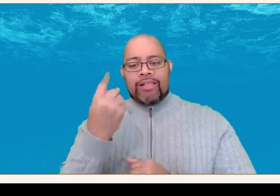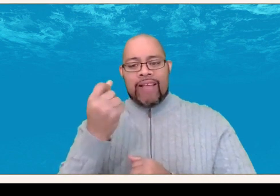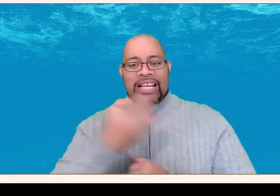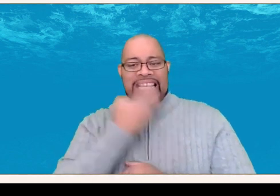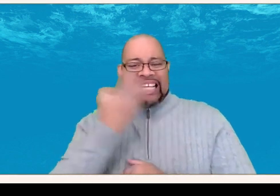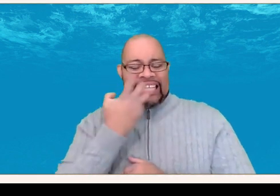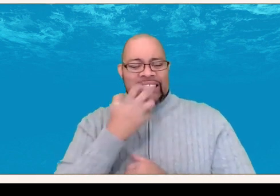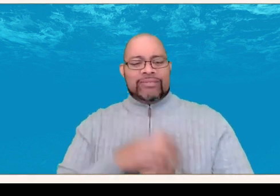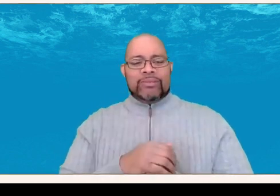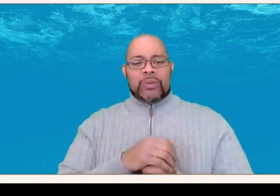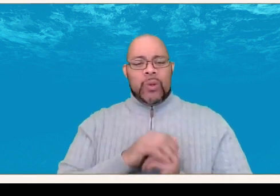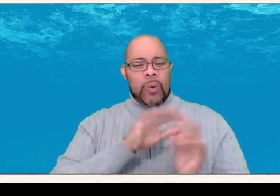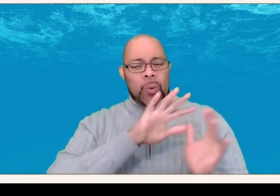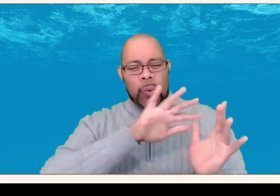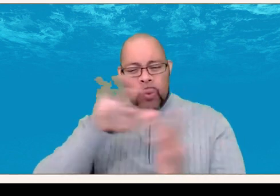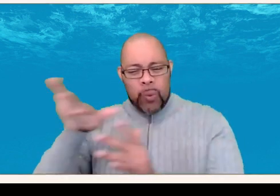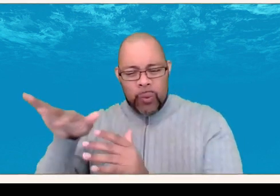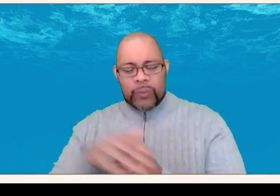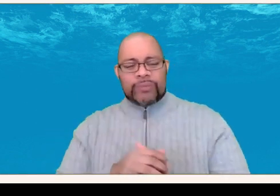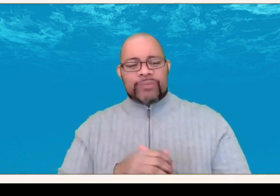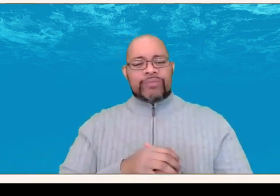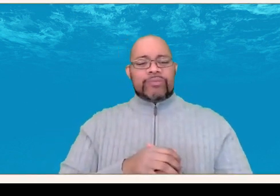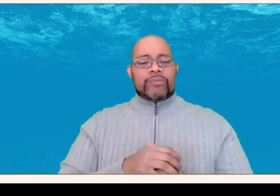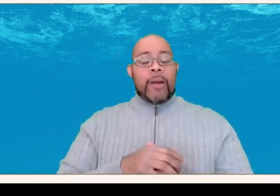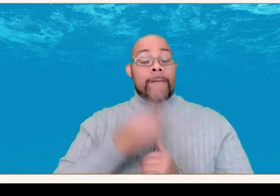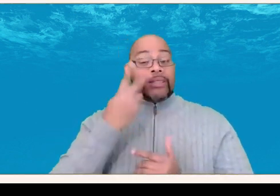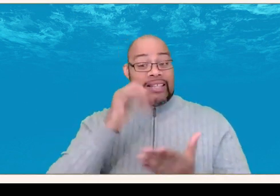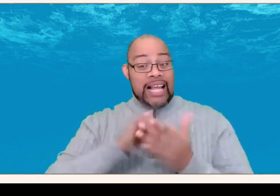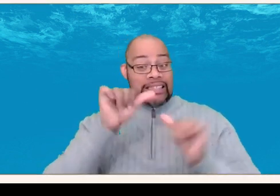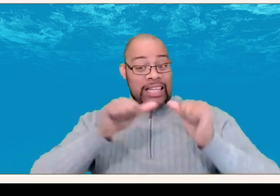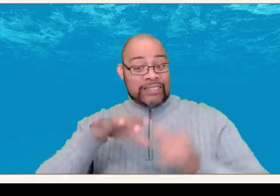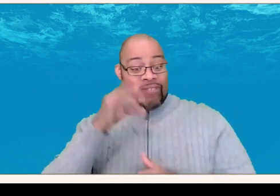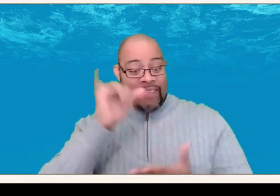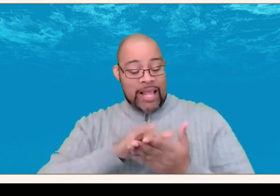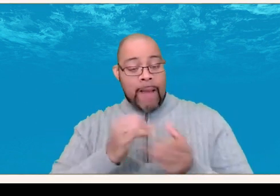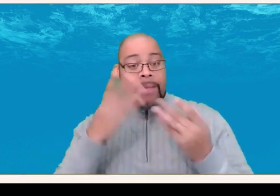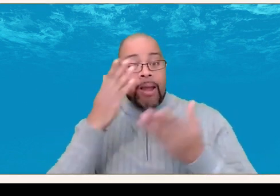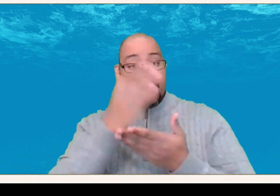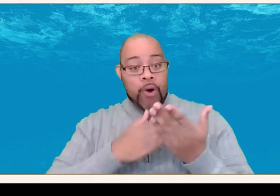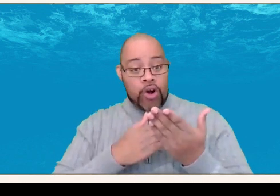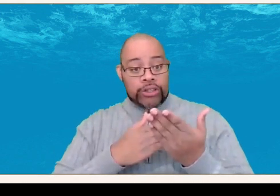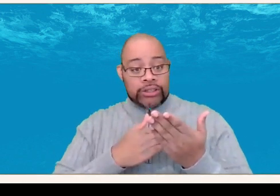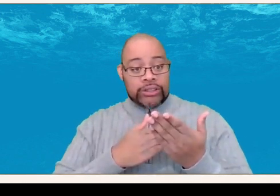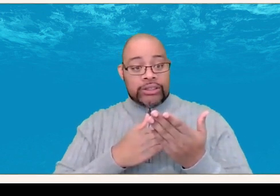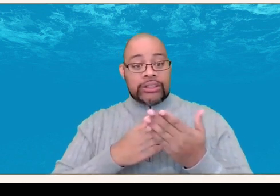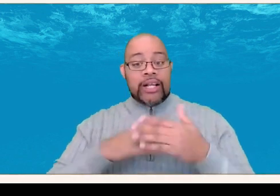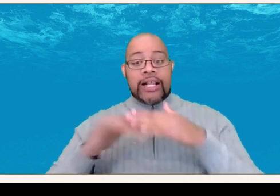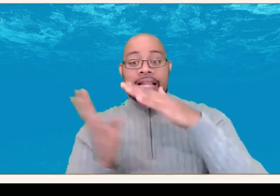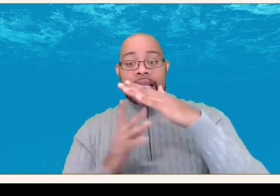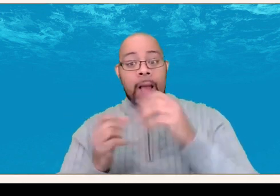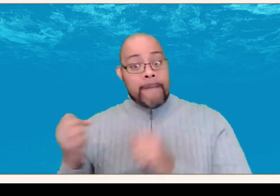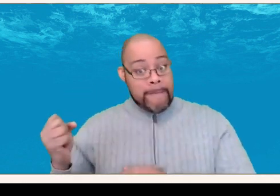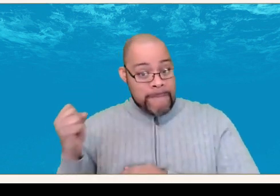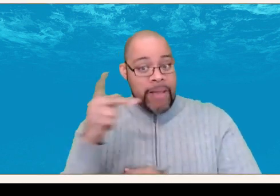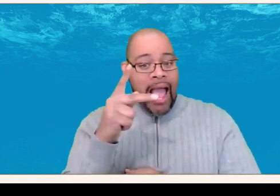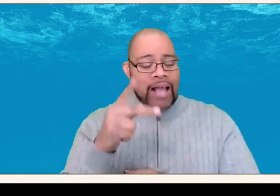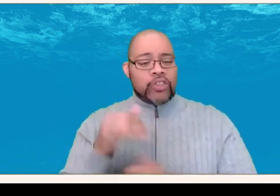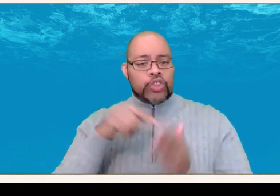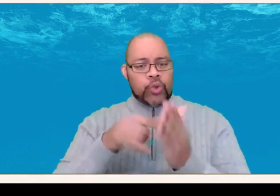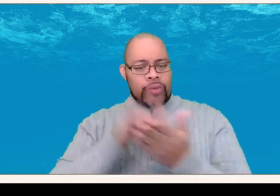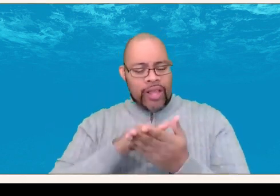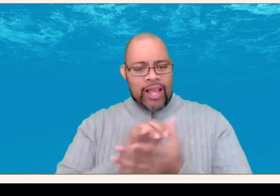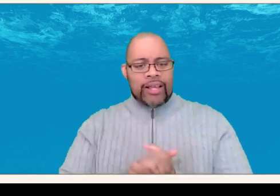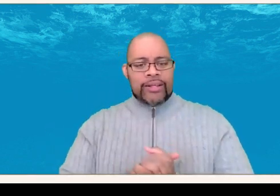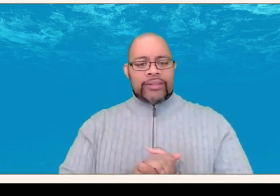wave. But the good news is that scientists are finding that in many of these parts, these forests are coming back. So it